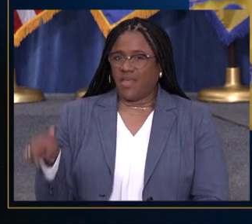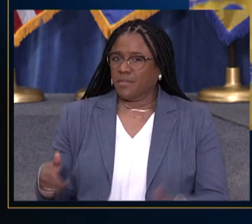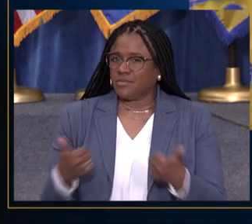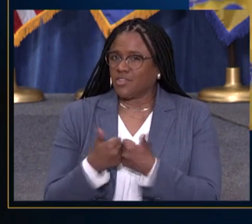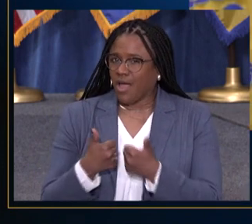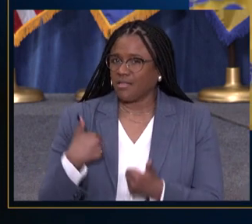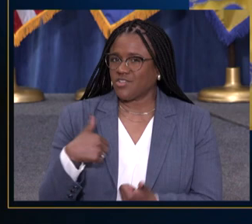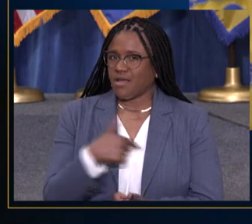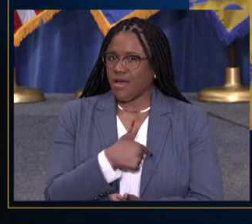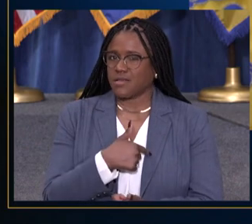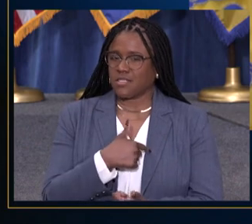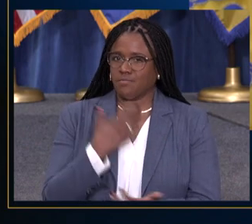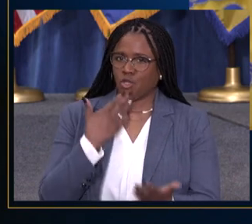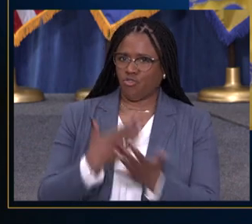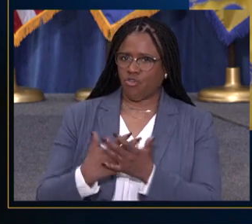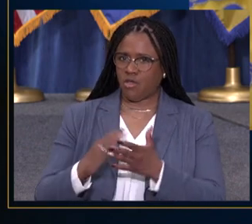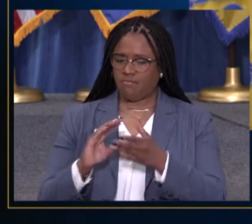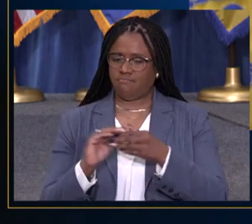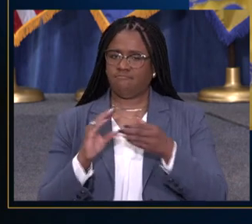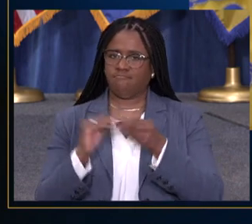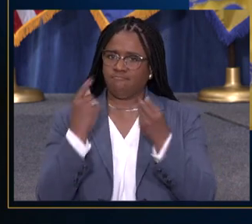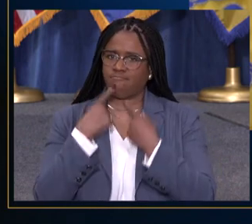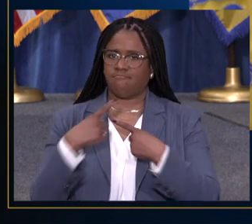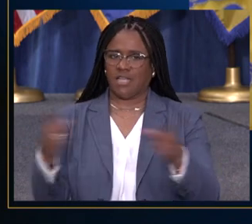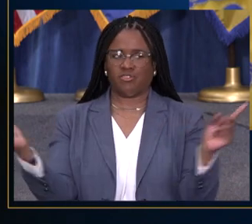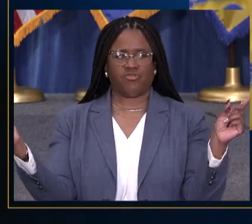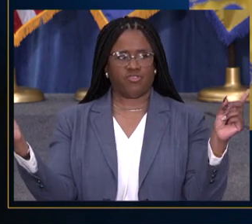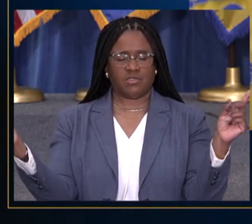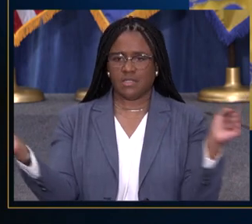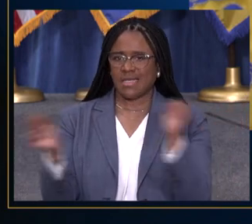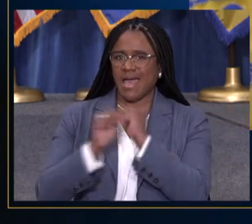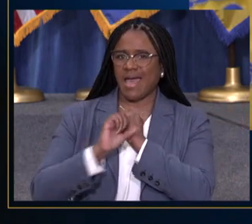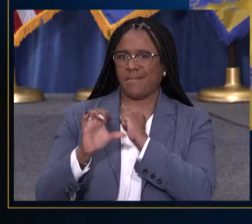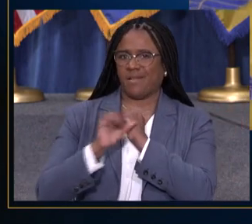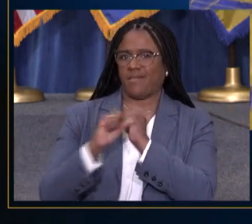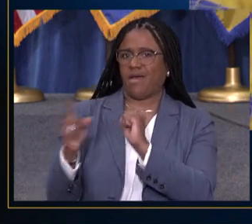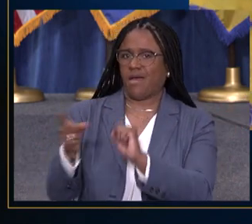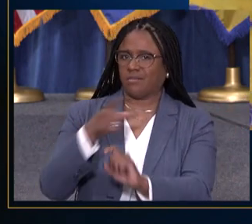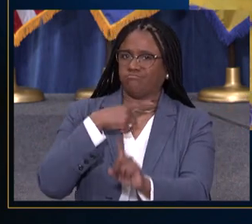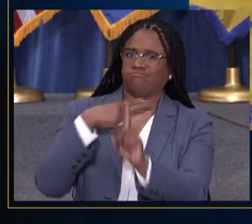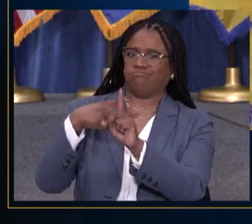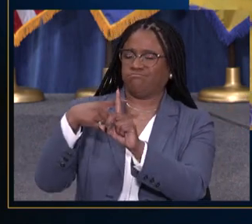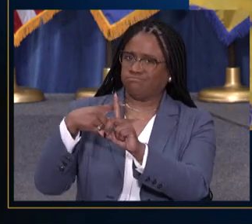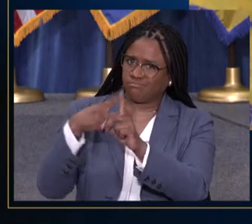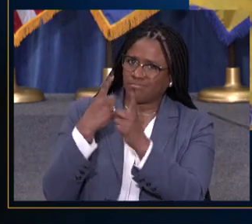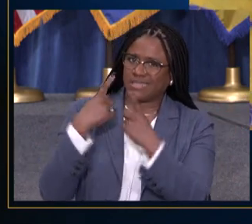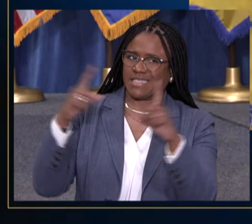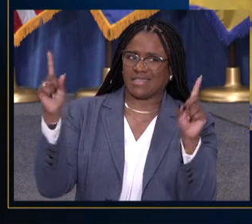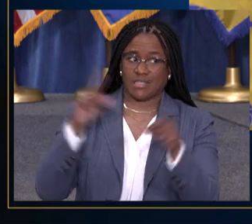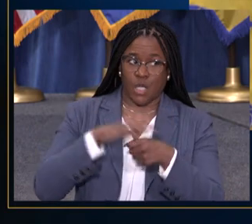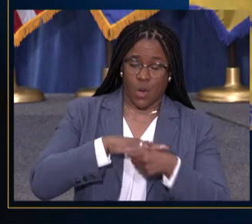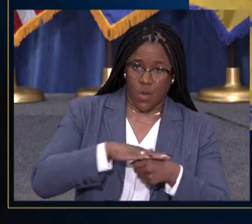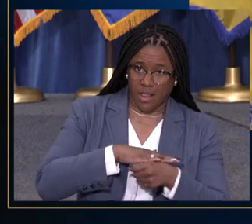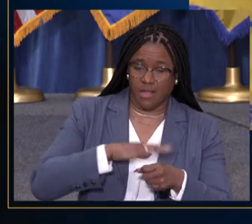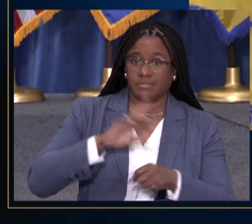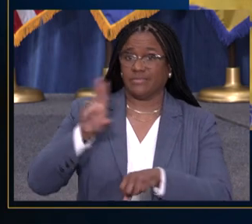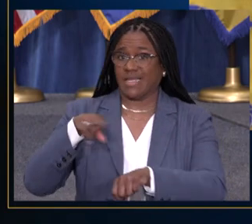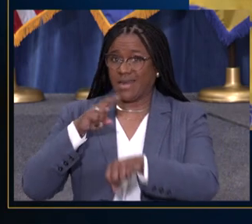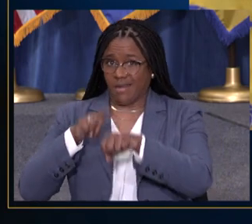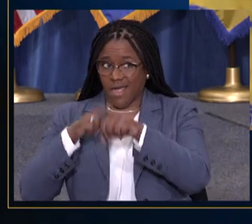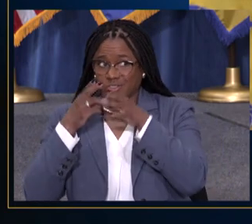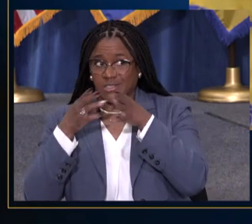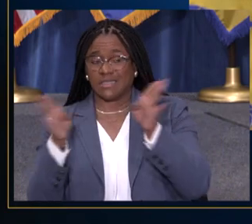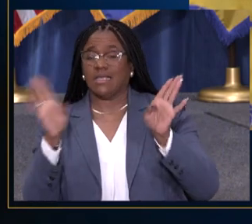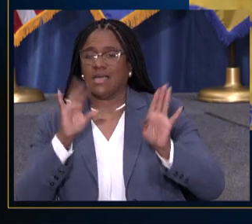challenging us to be good messengers, to amplifying our success locally and at the national level,